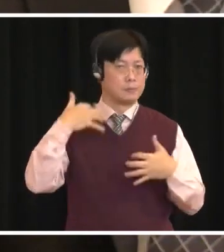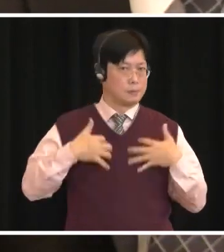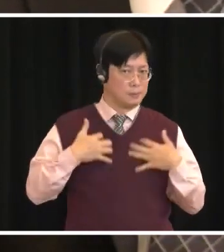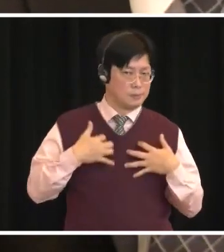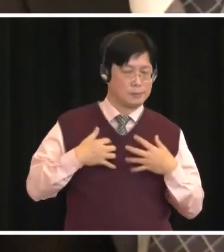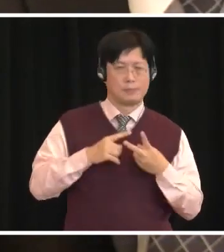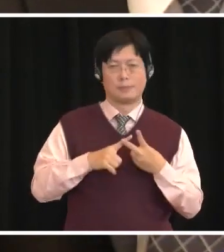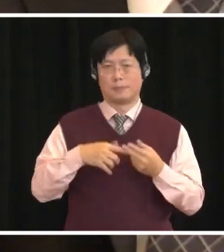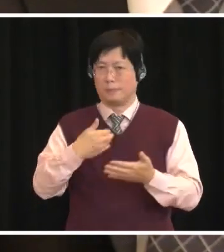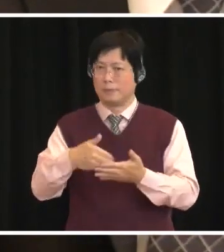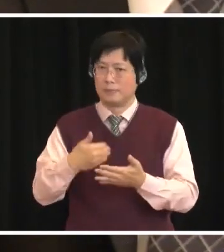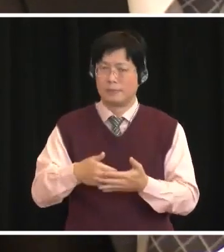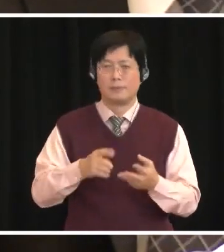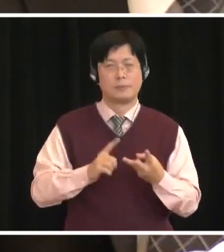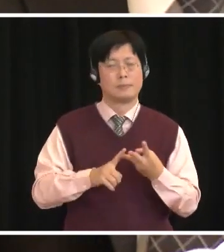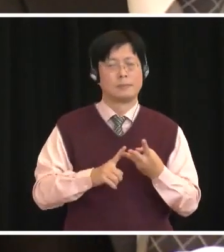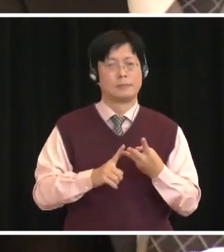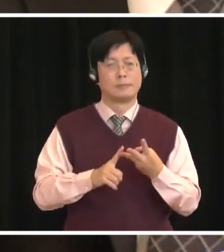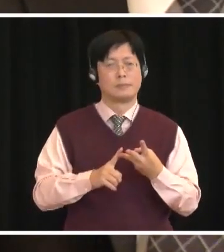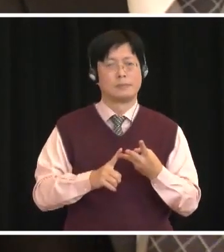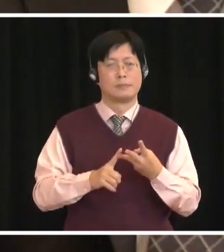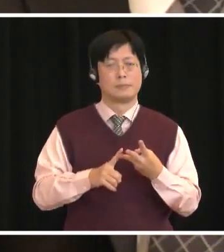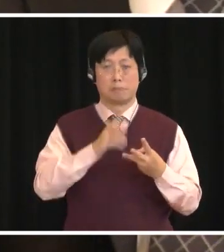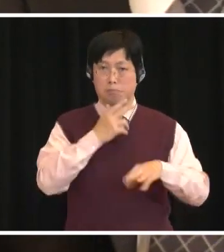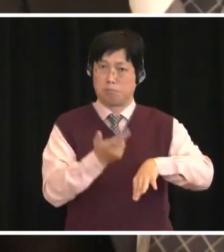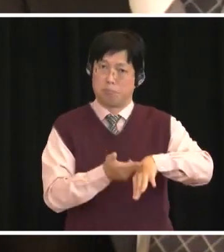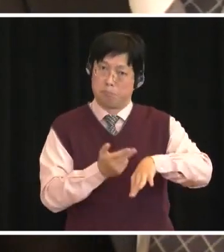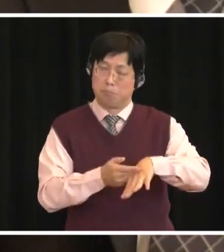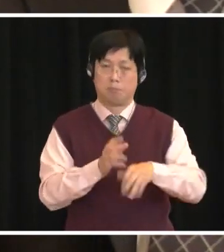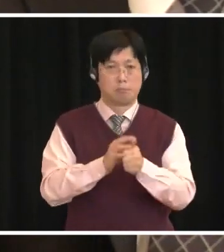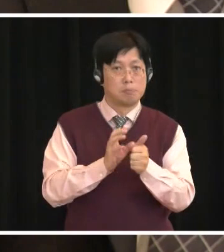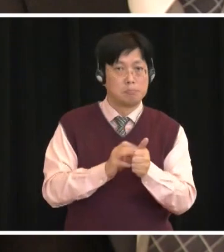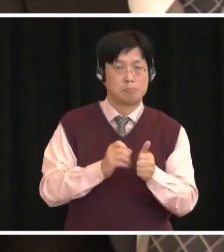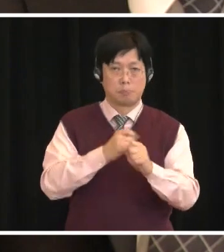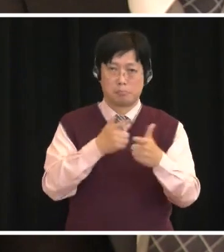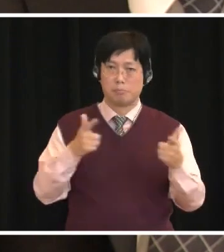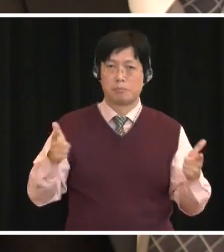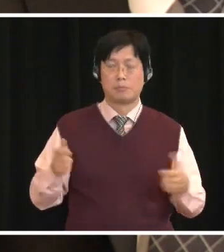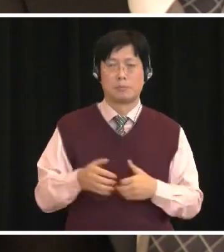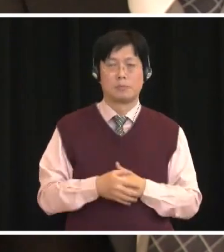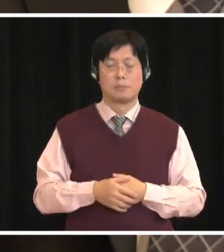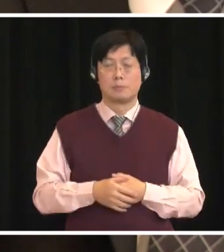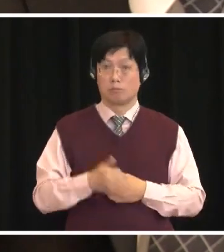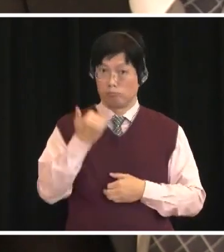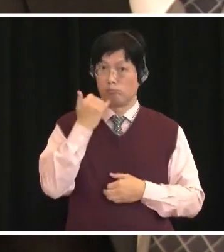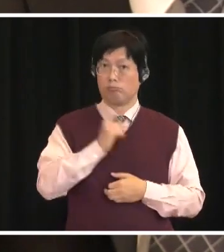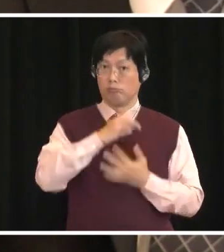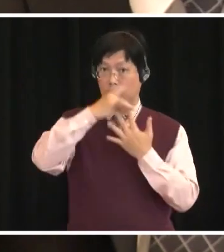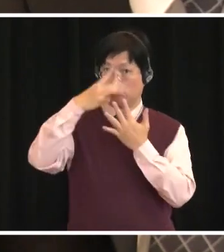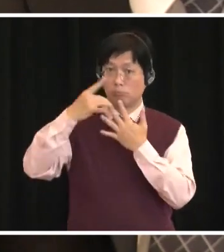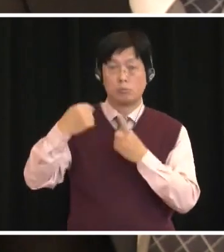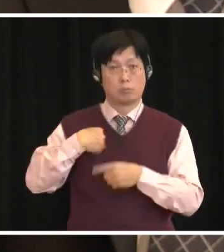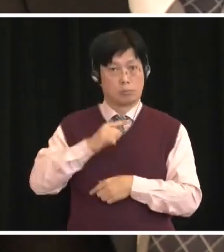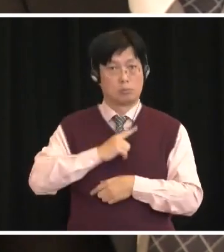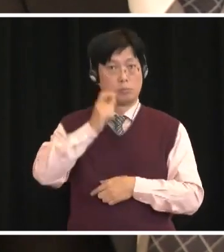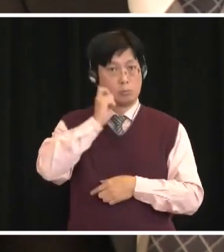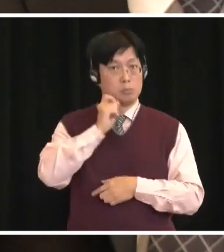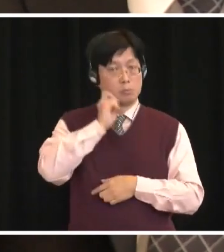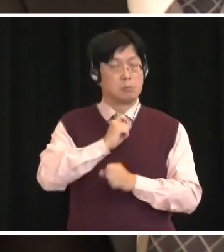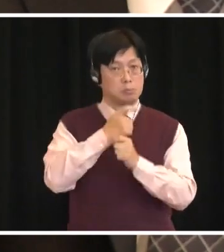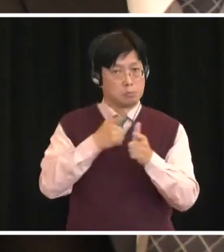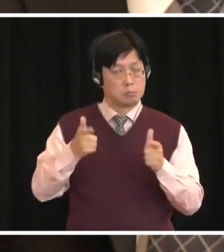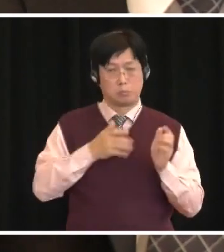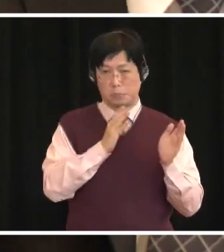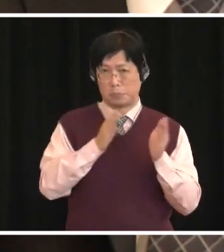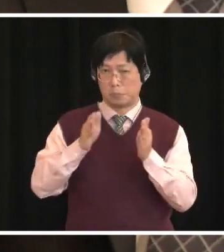And this child may also want to attend music class, art class, or other skill class, and